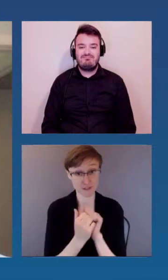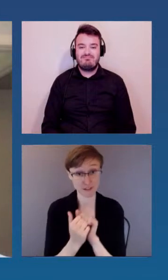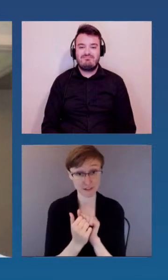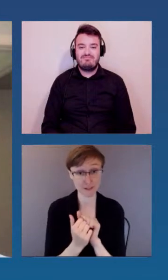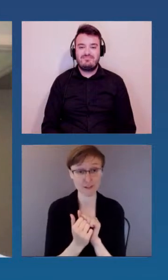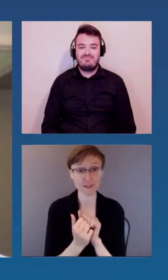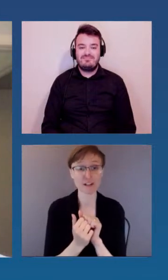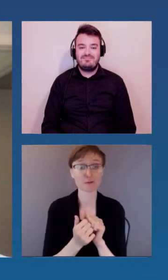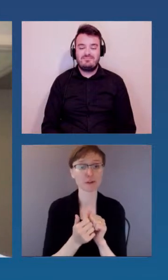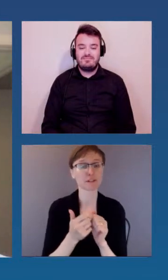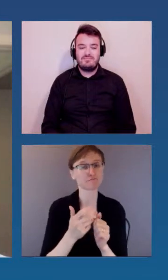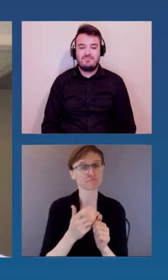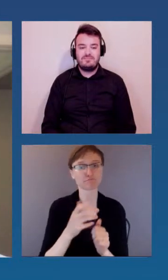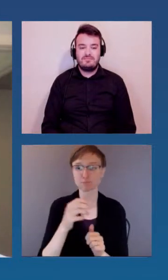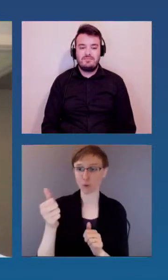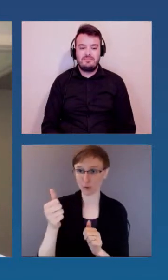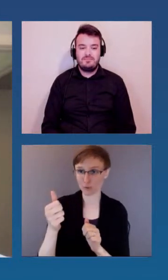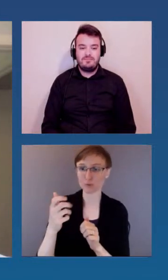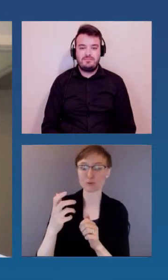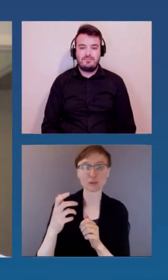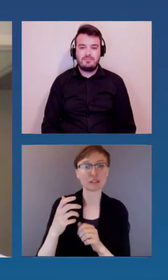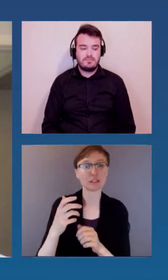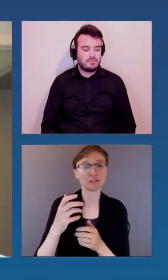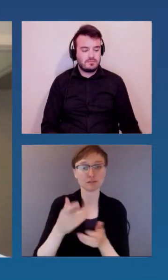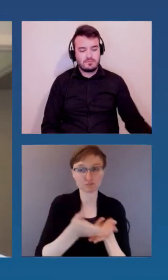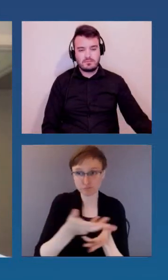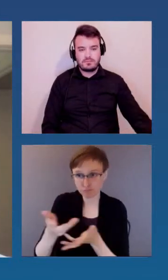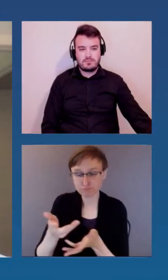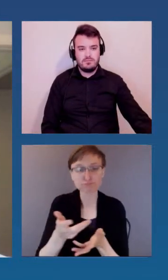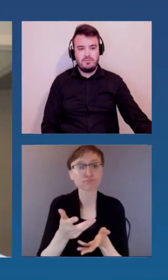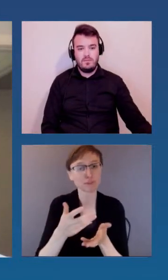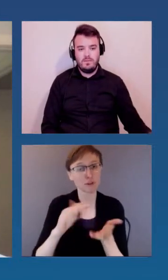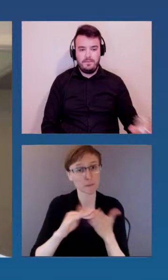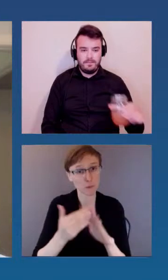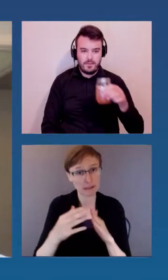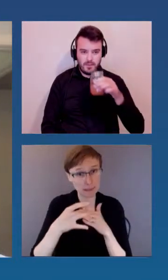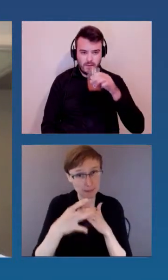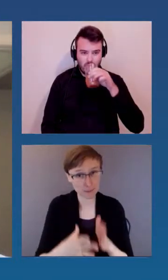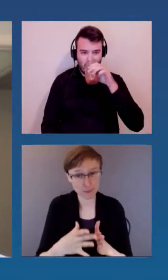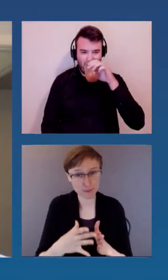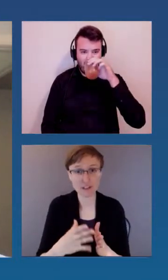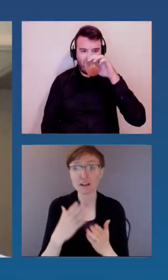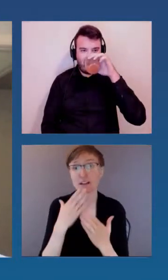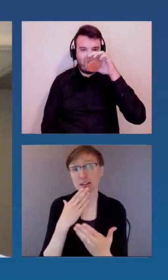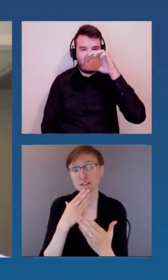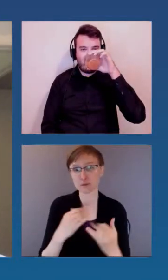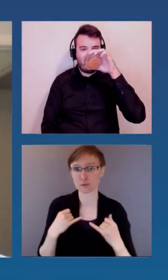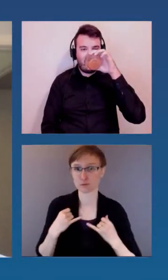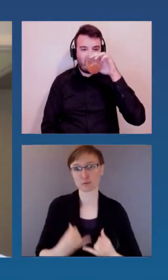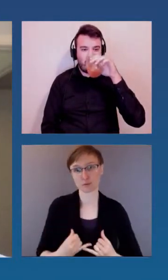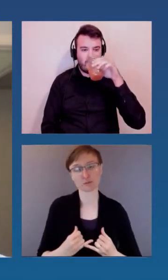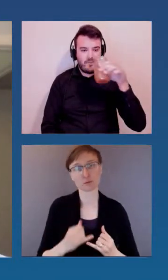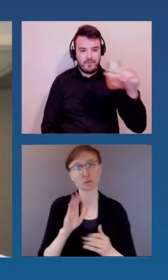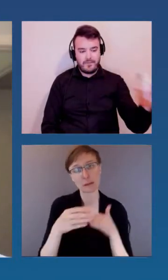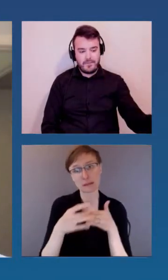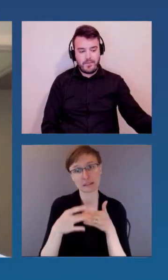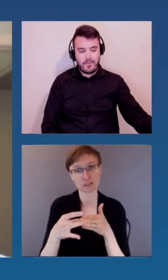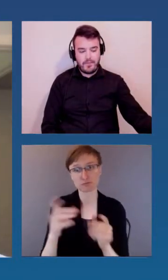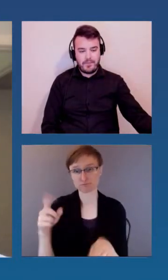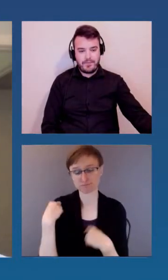how vital community is to our collective well-being. We need to support one another to keep our institutions, our